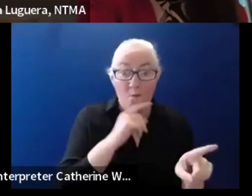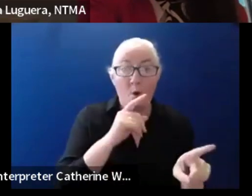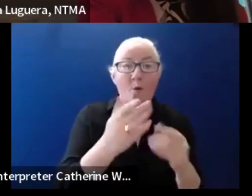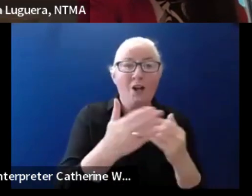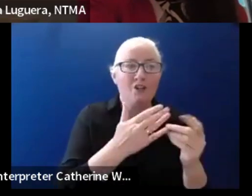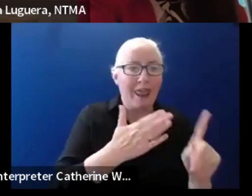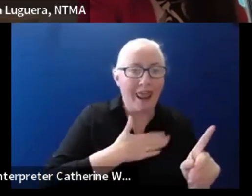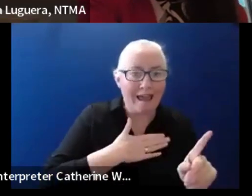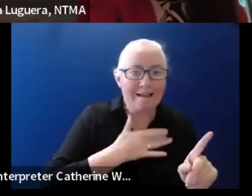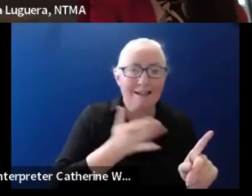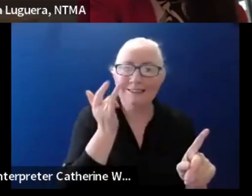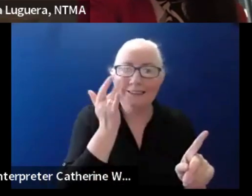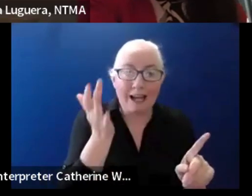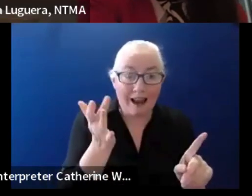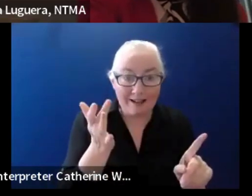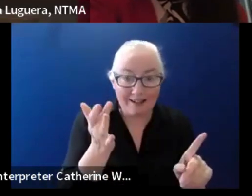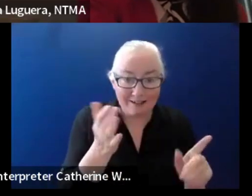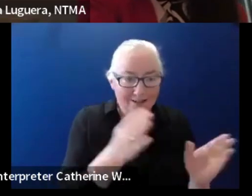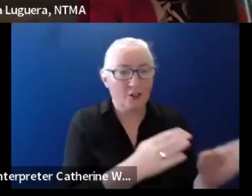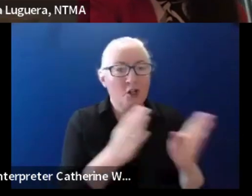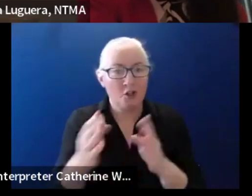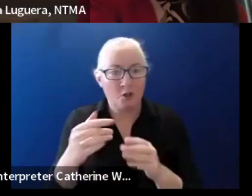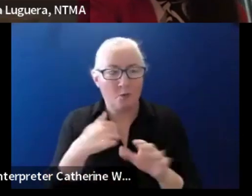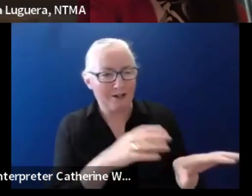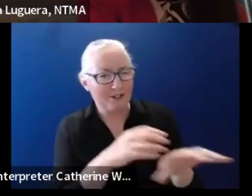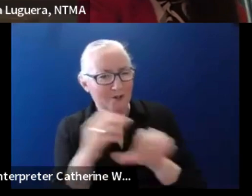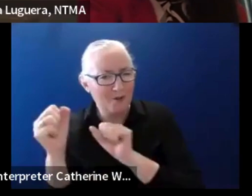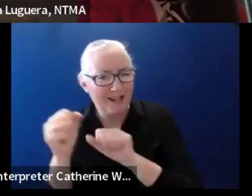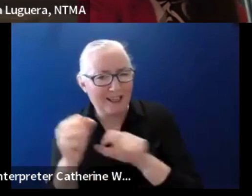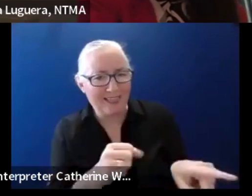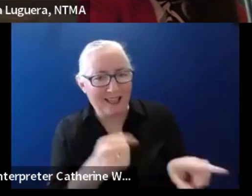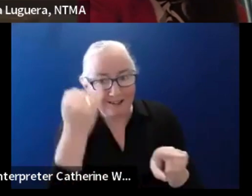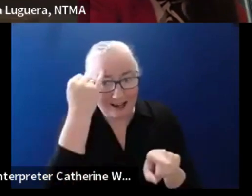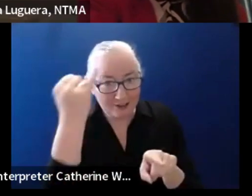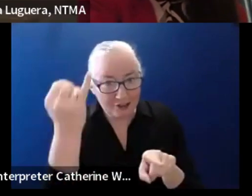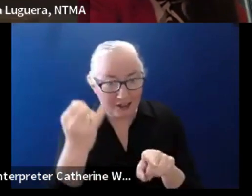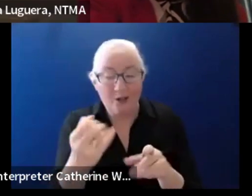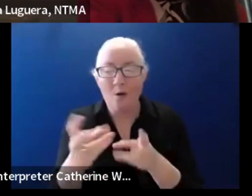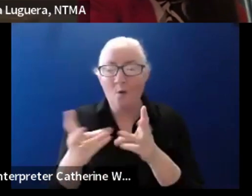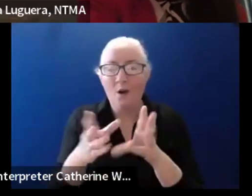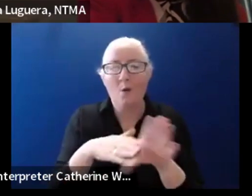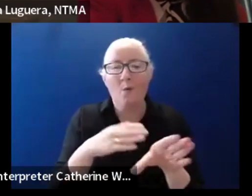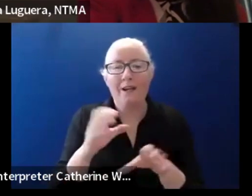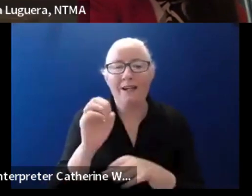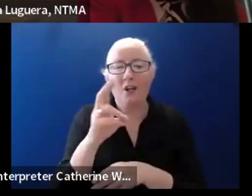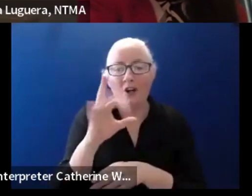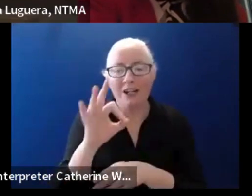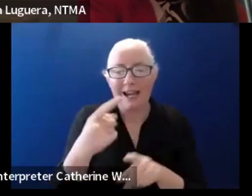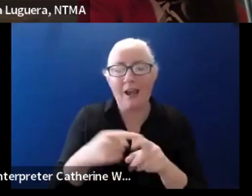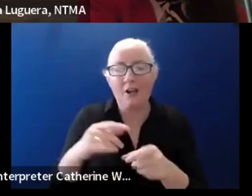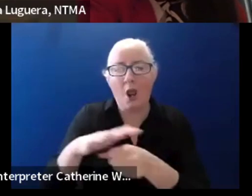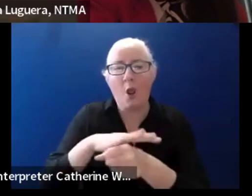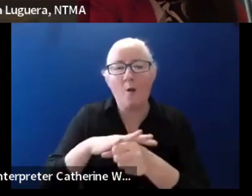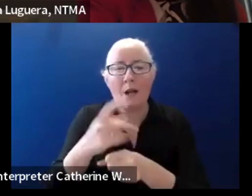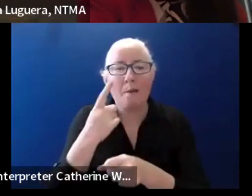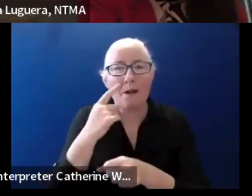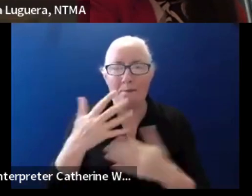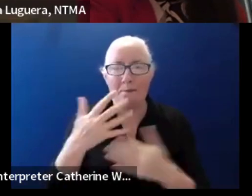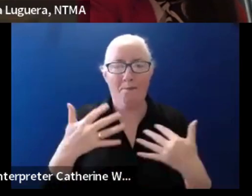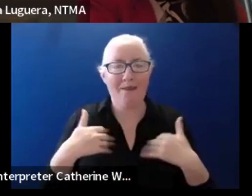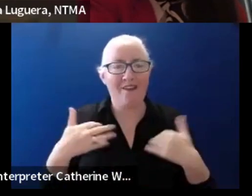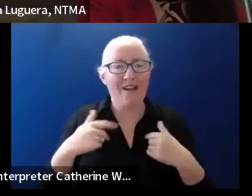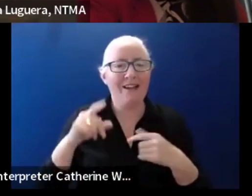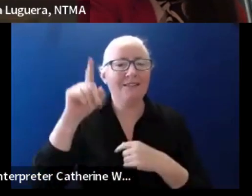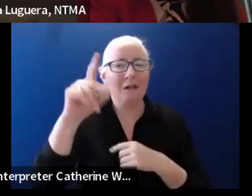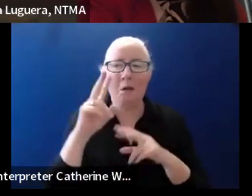like. So we, I suppose, very much took the idea forward, working with the ERG and with a local pilot site, which is our Belfast site,